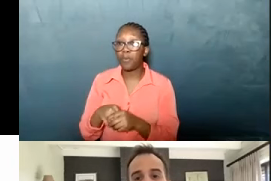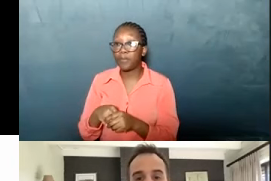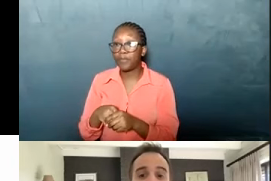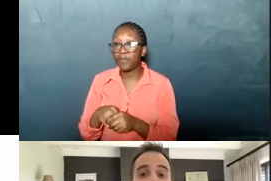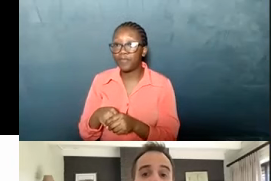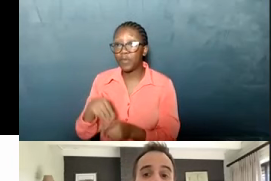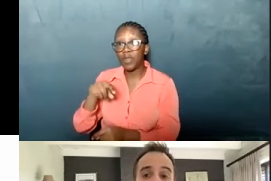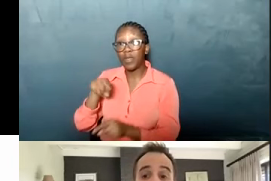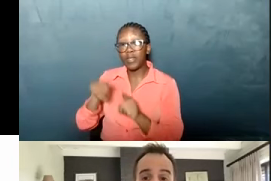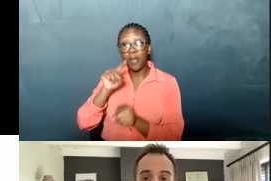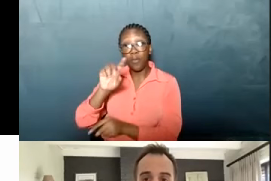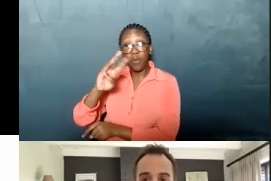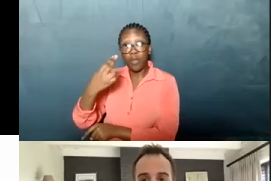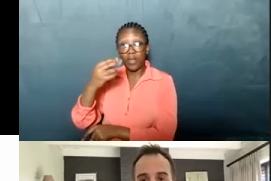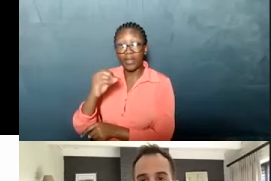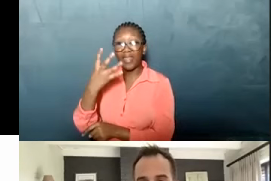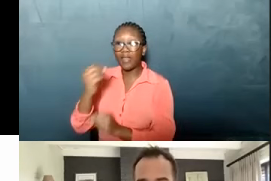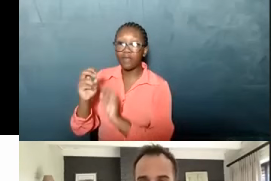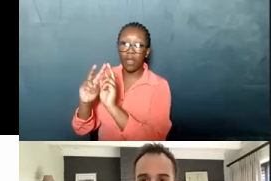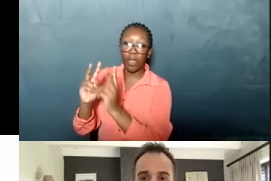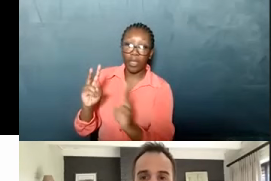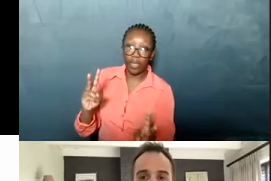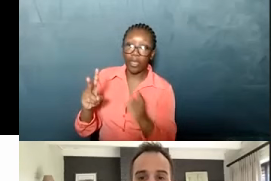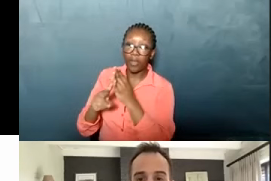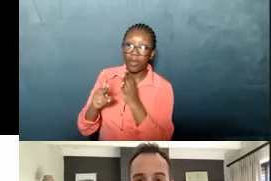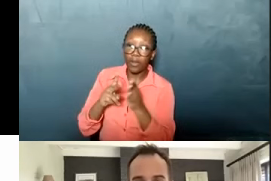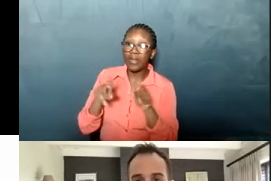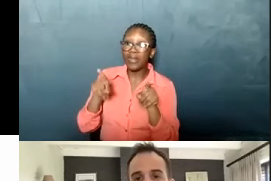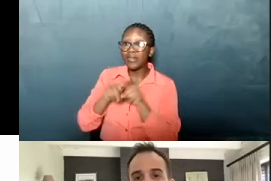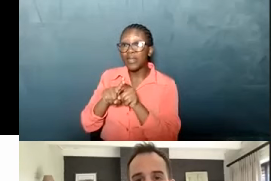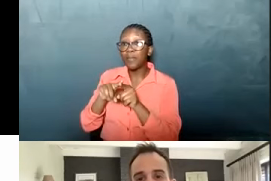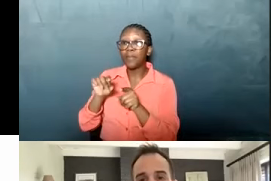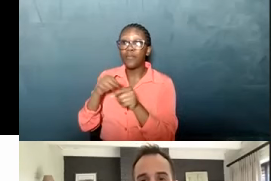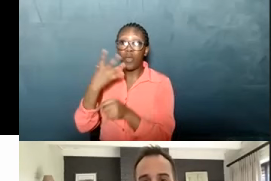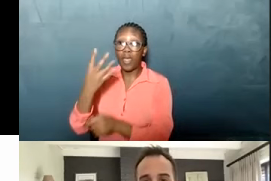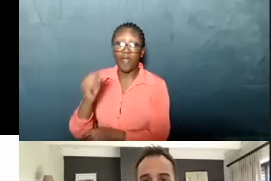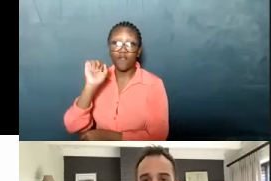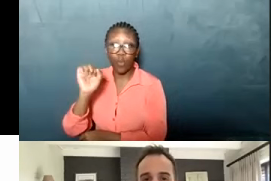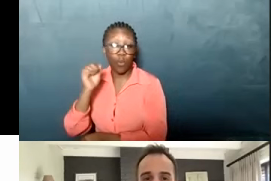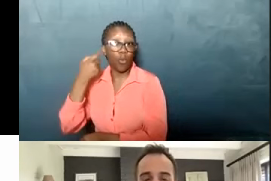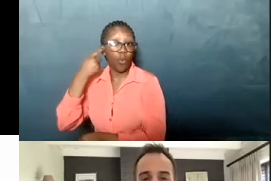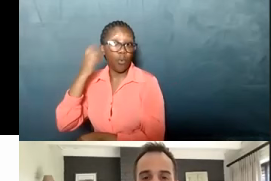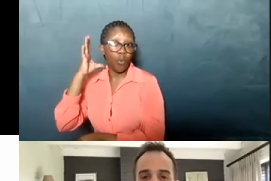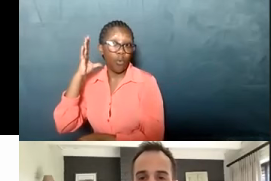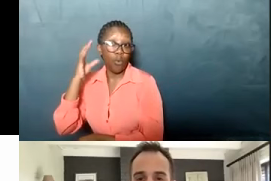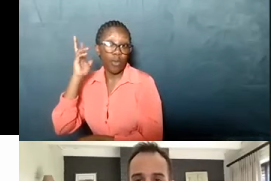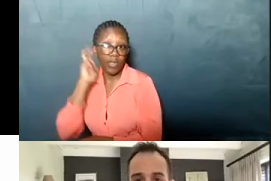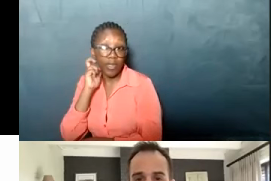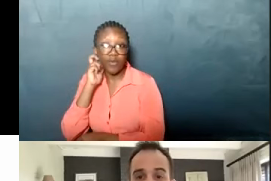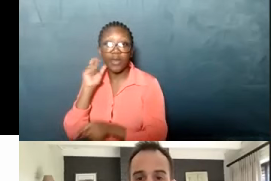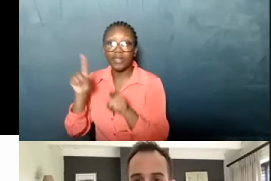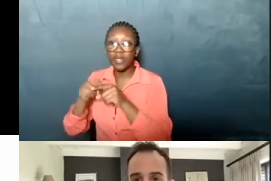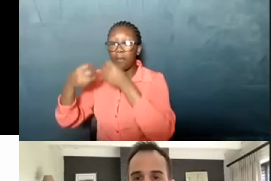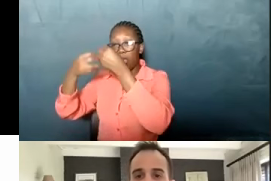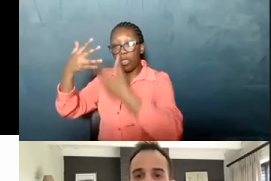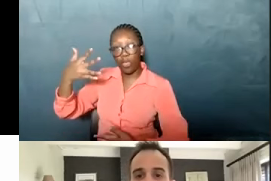package of evidence-based interventions, acronymized as HEARING, Package of Interventions. You can see those listed to the